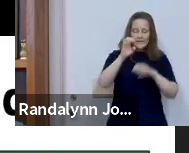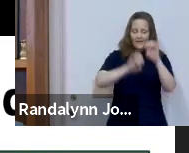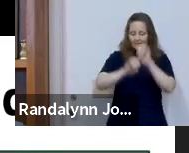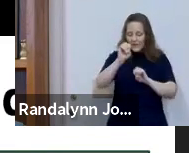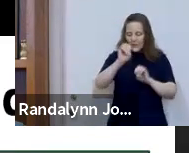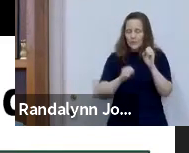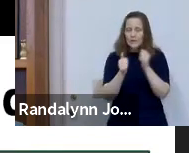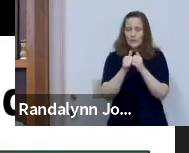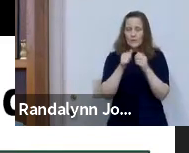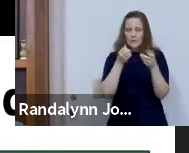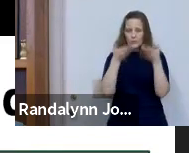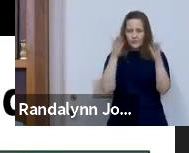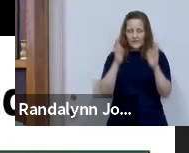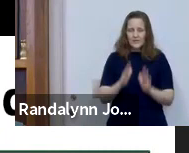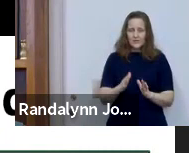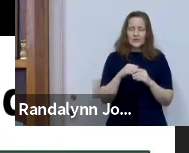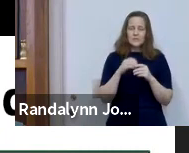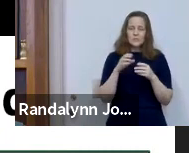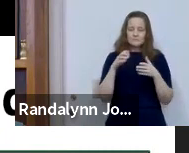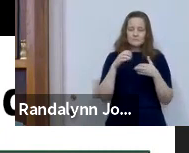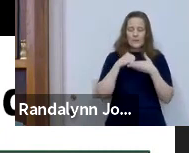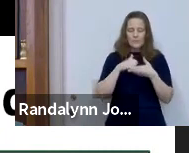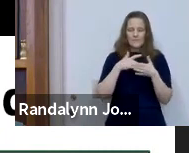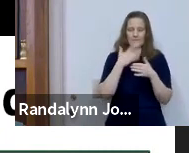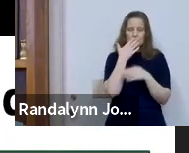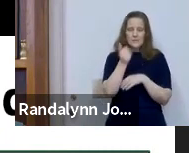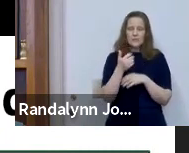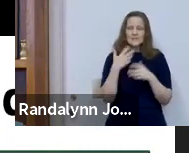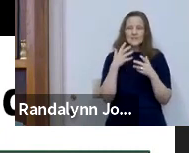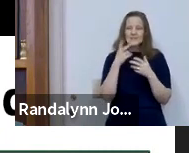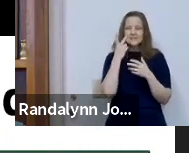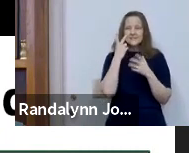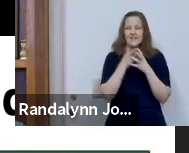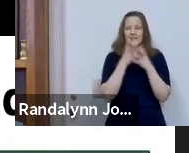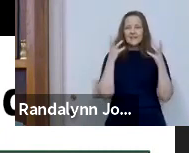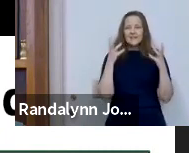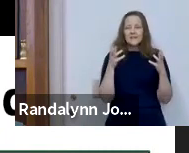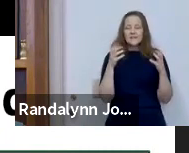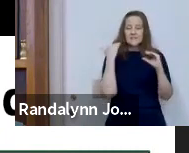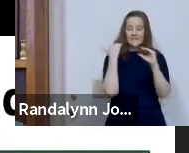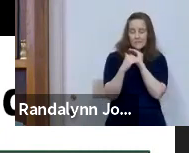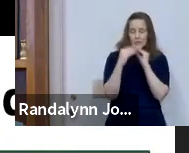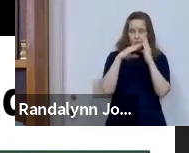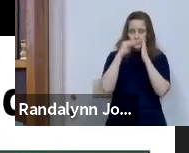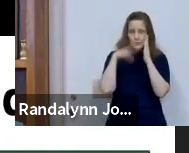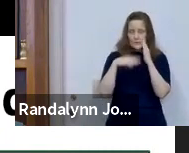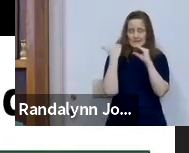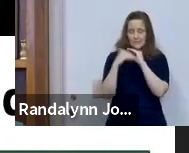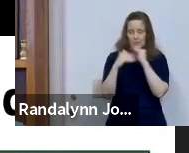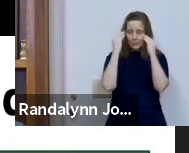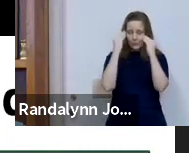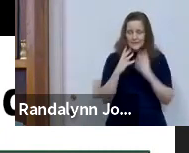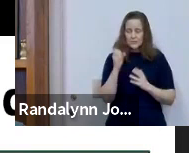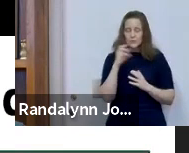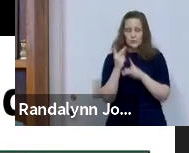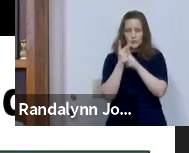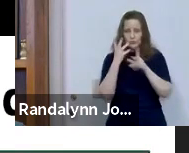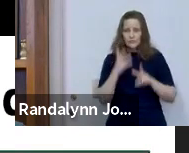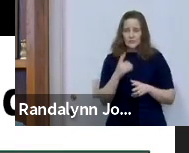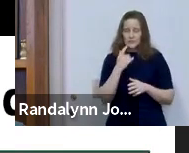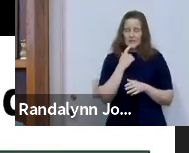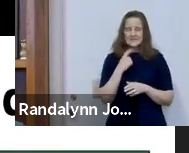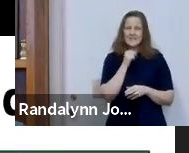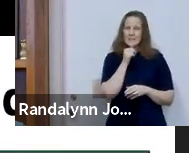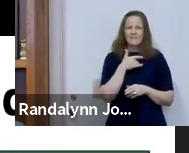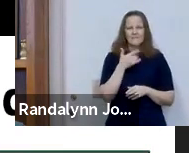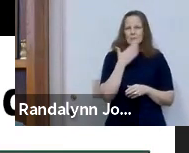do what we can to get them feeling better. I've seen lots of emails with students emailing their professors or students emailing their supervisor saying they aren't feeling